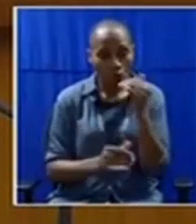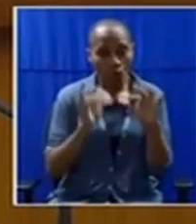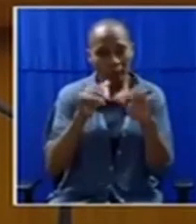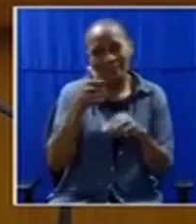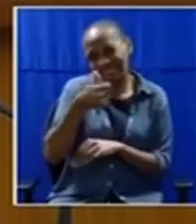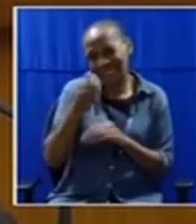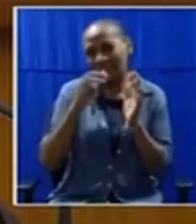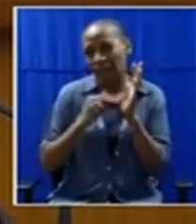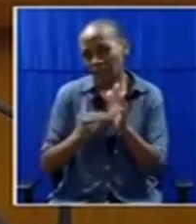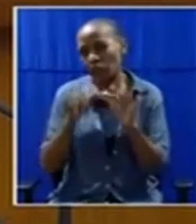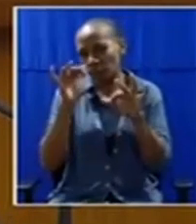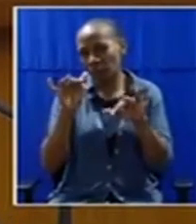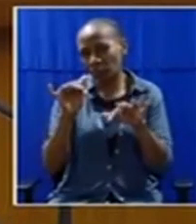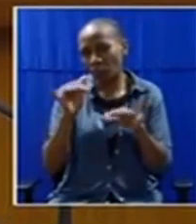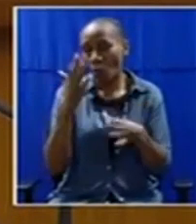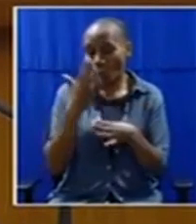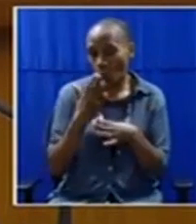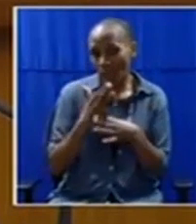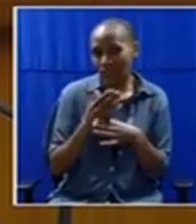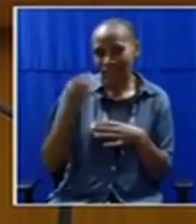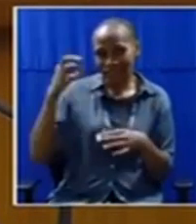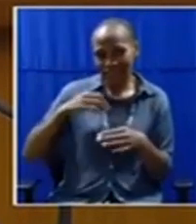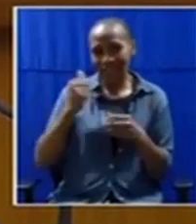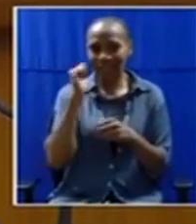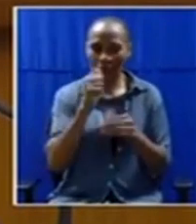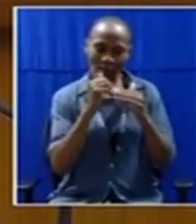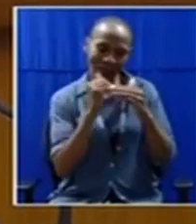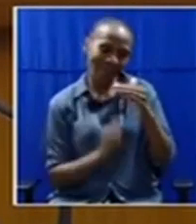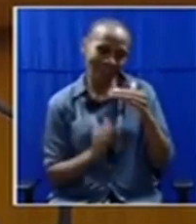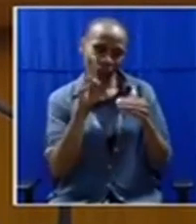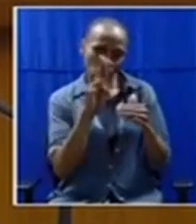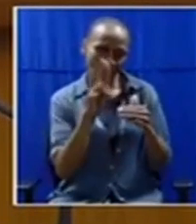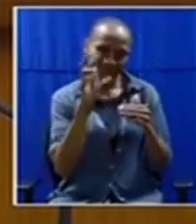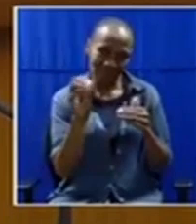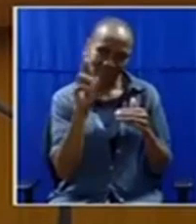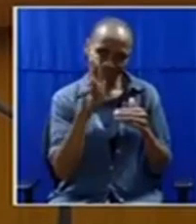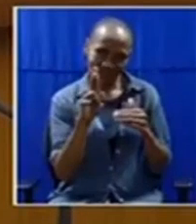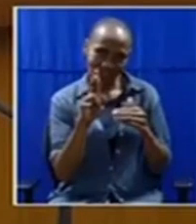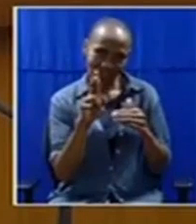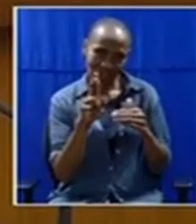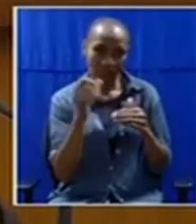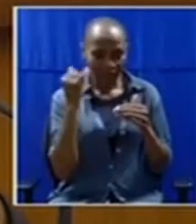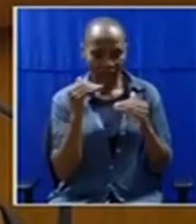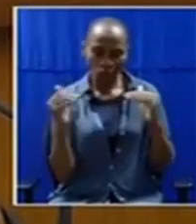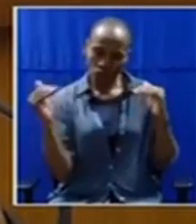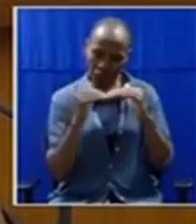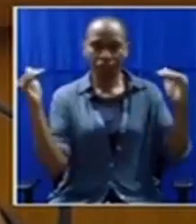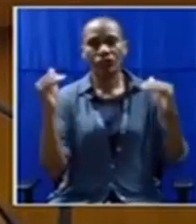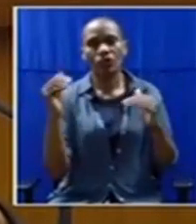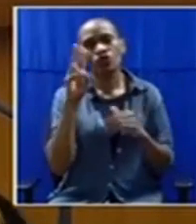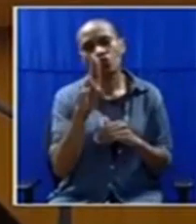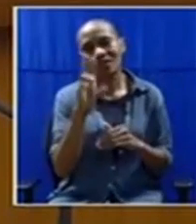6 million workers who earn slave wages, which are far below the prescribed